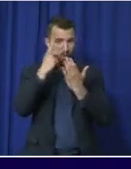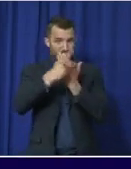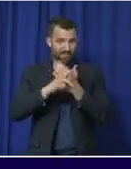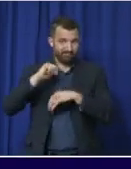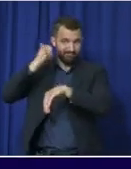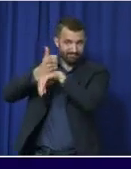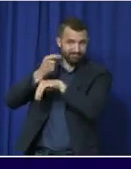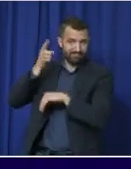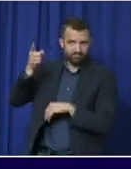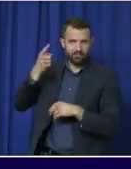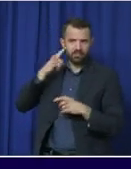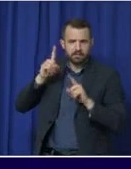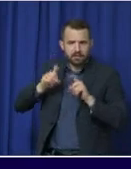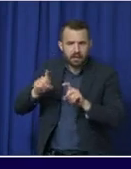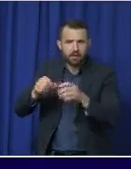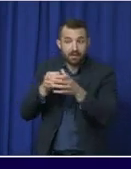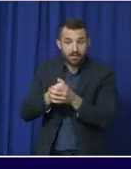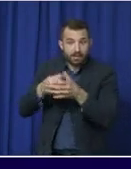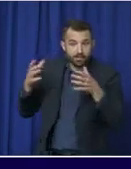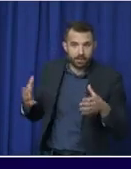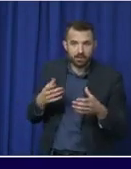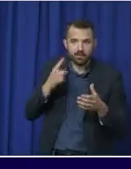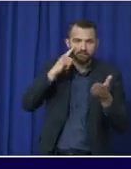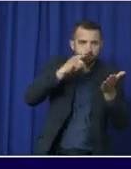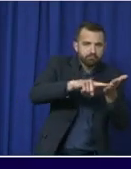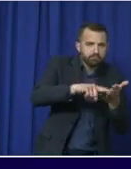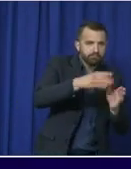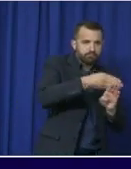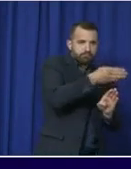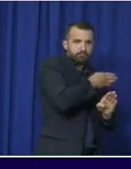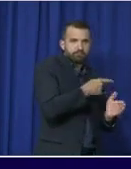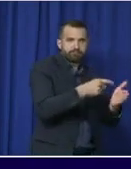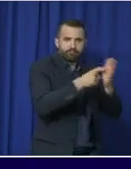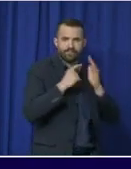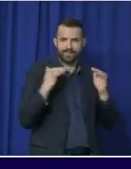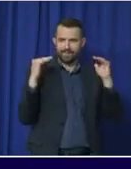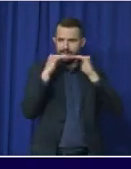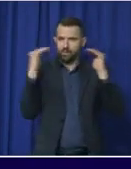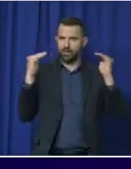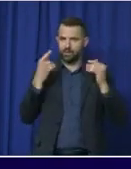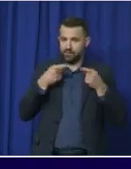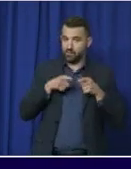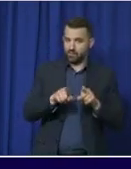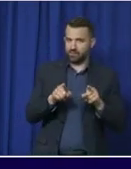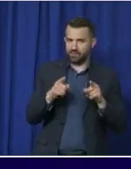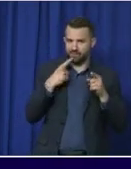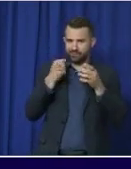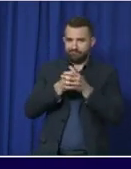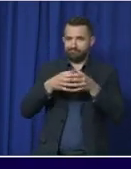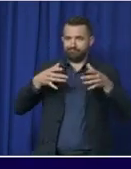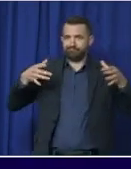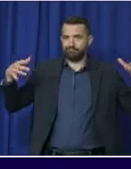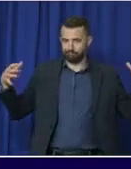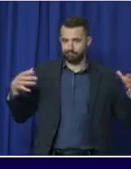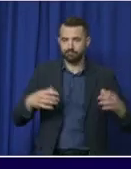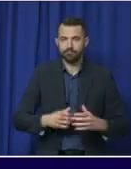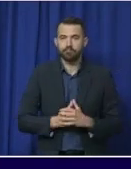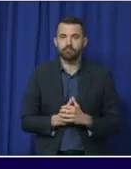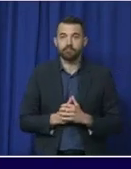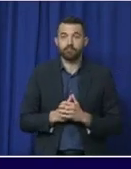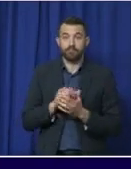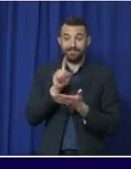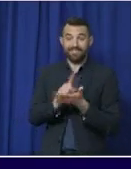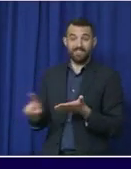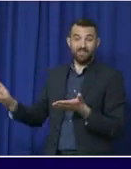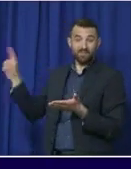up testing, we will need more people to do contact tracing. Last week, as Dr. Shaw noted, we tested as much as 1,000